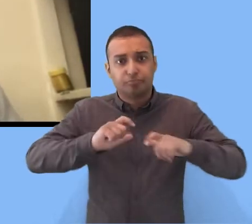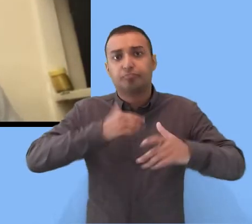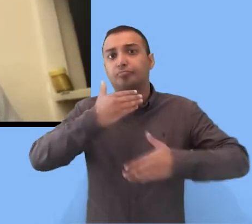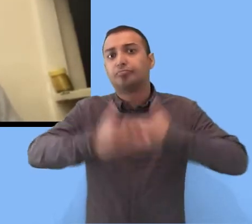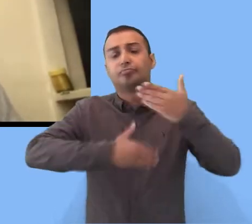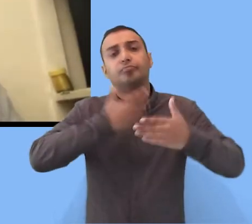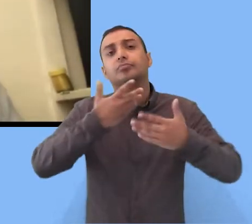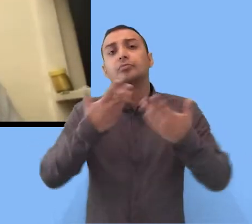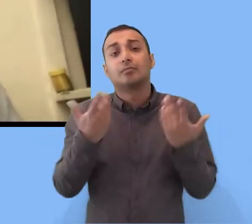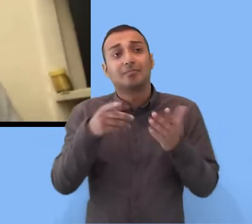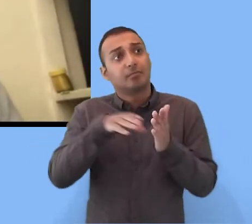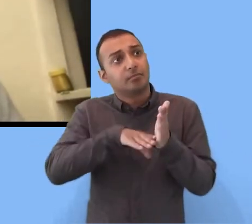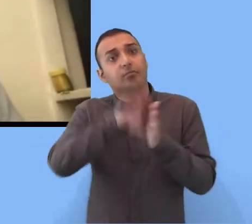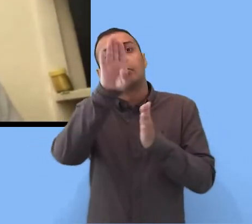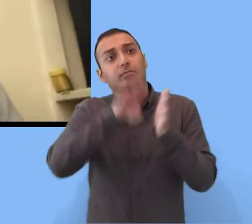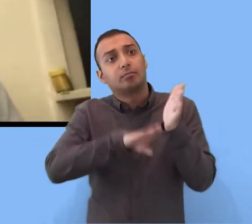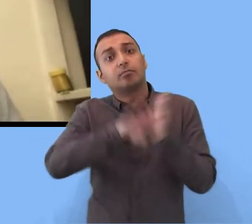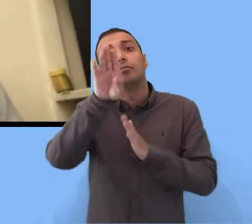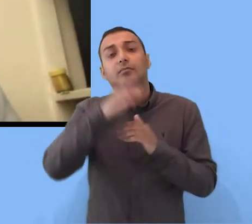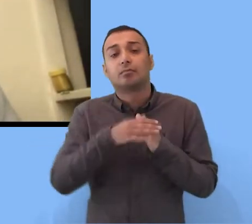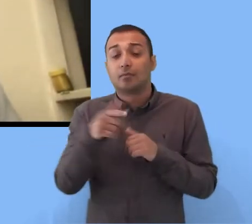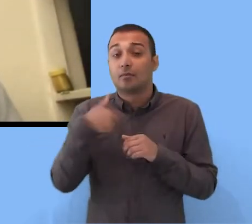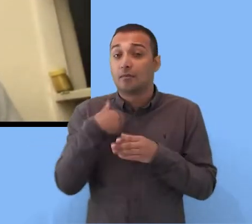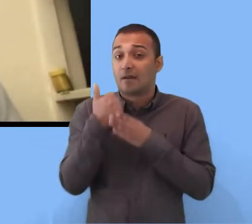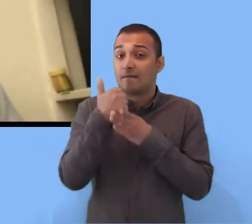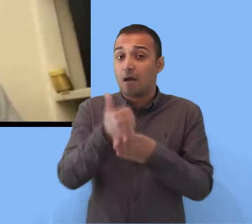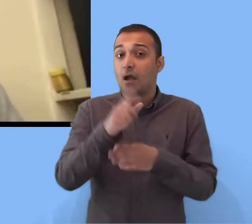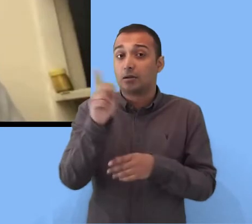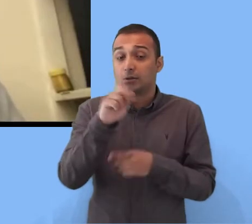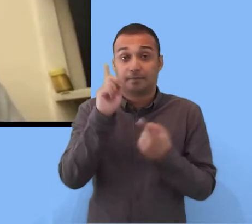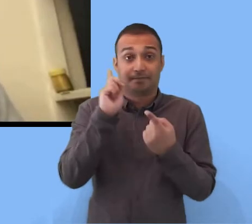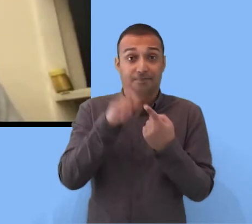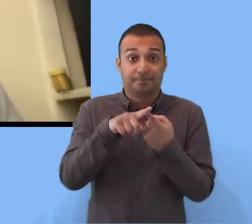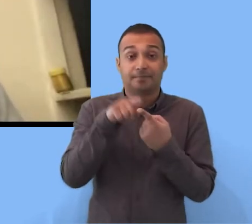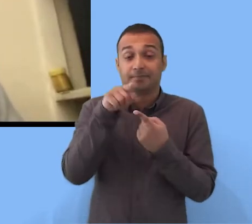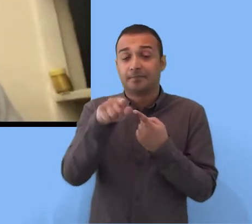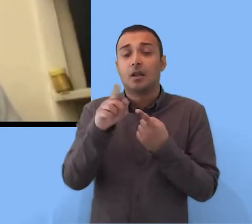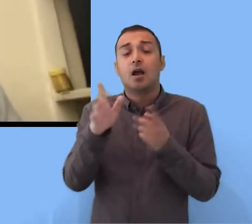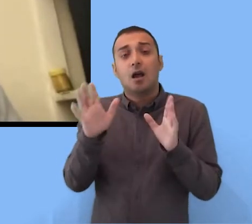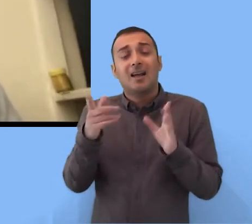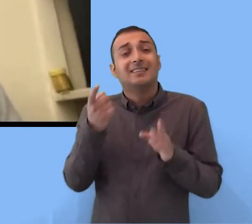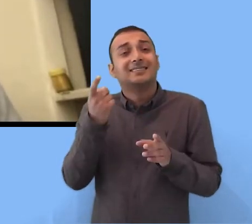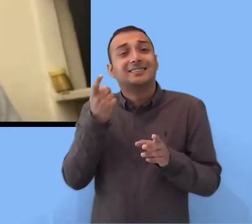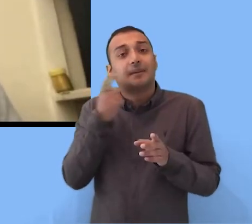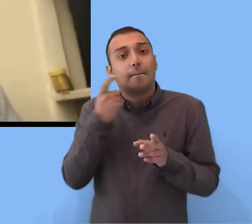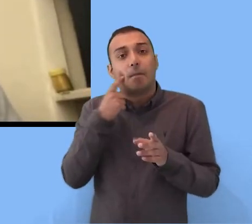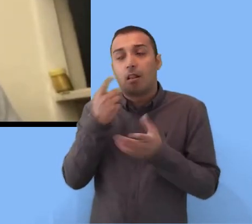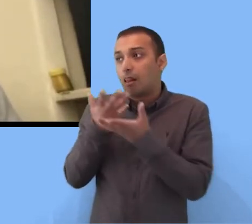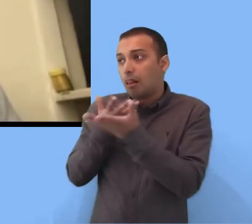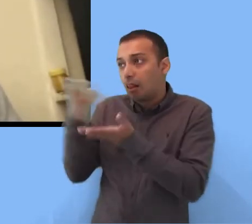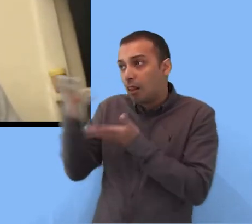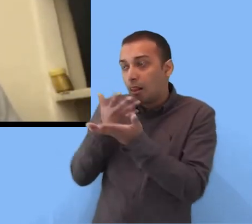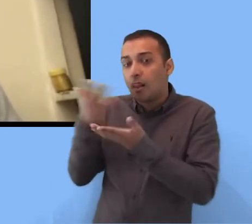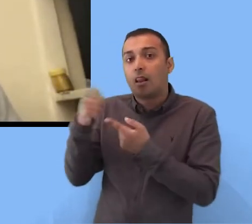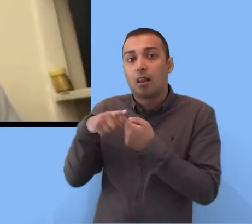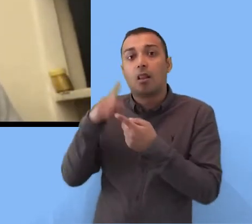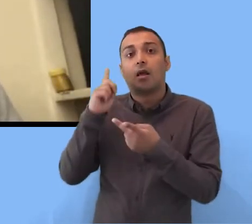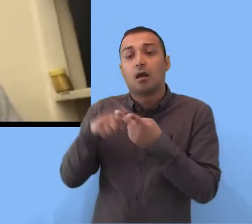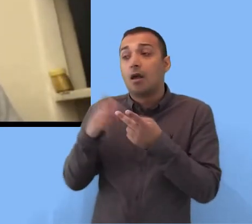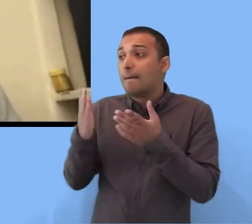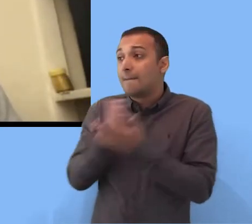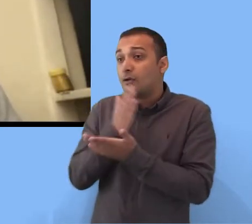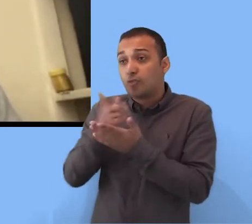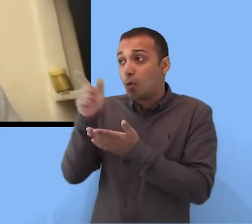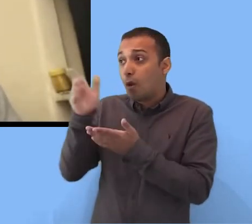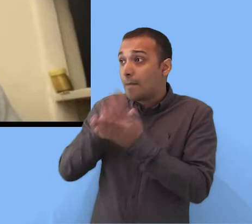are: 1, use simplistic terms. 2, keep parents involved digitally by word of